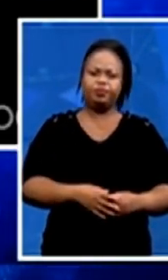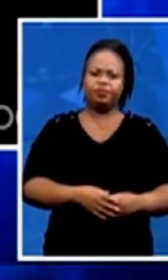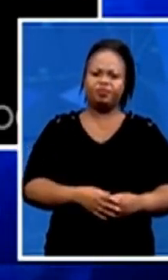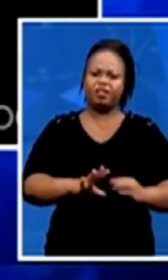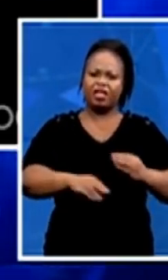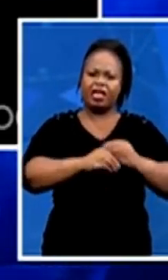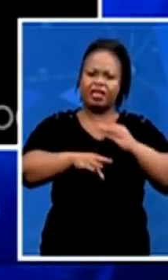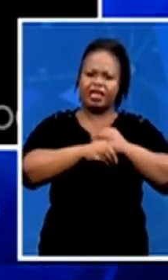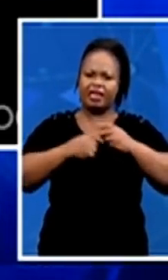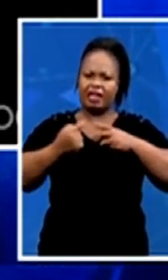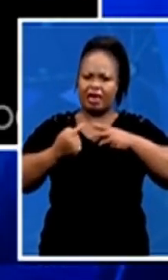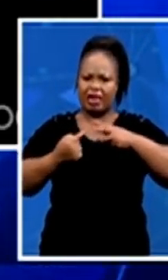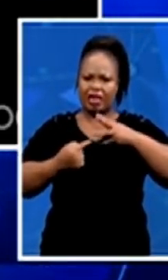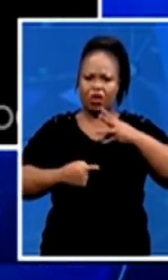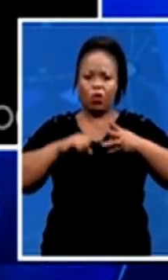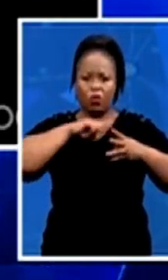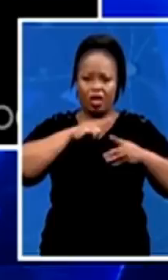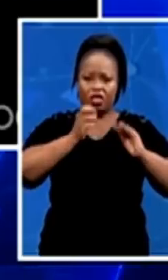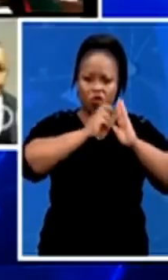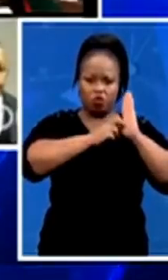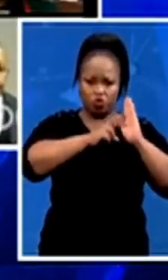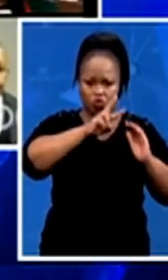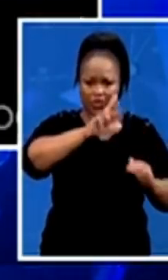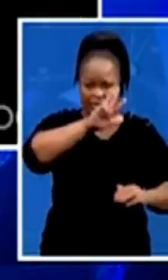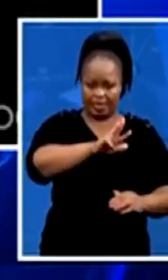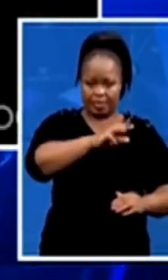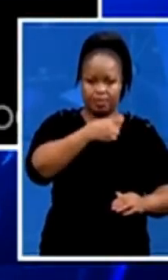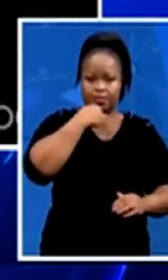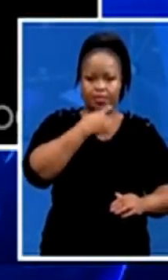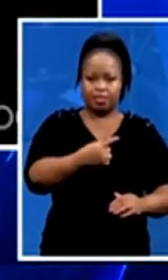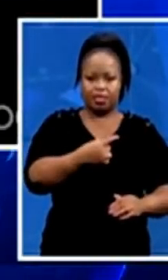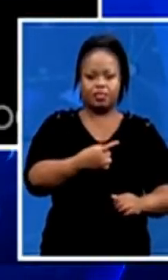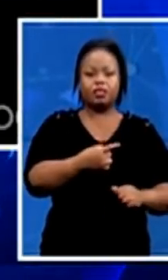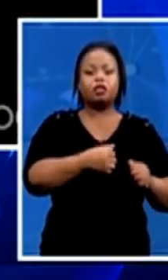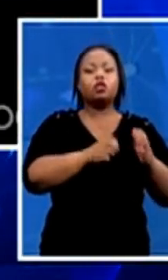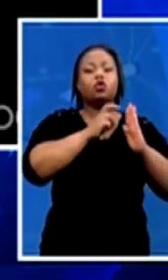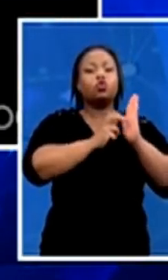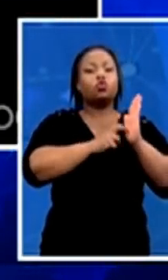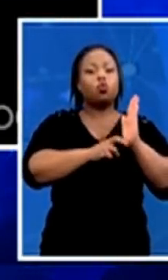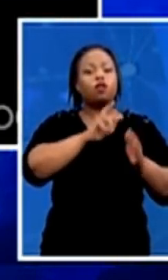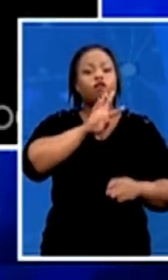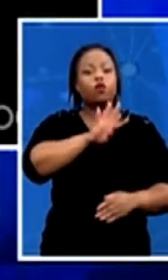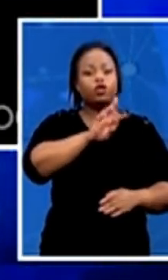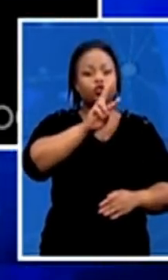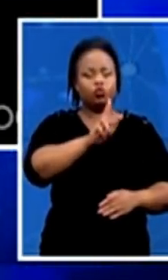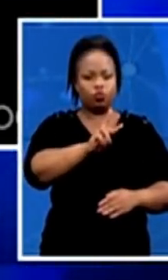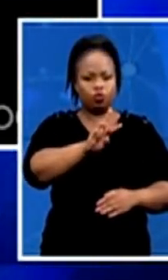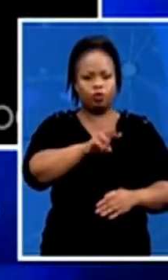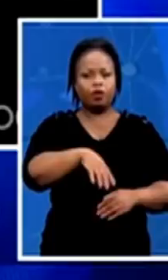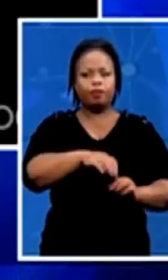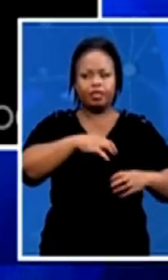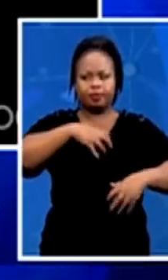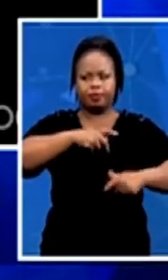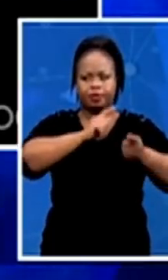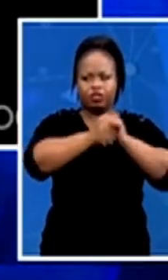29 suggests that Rule 42 must be adapted, must be modified as necessary. That's the basis. I just want to get that